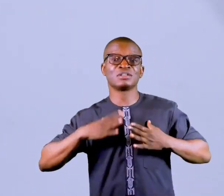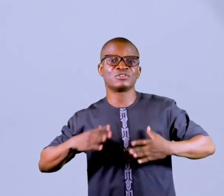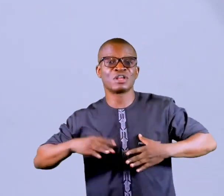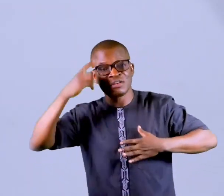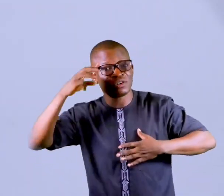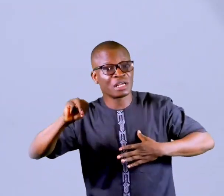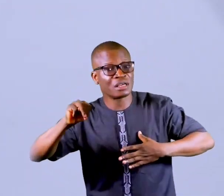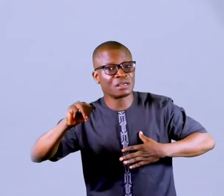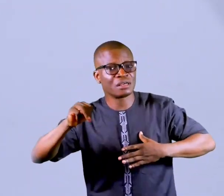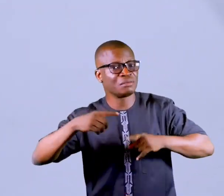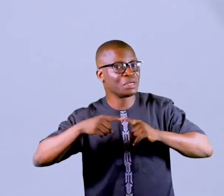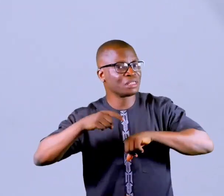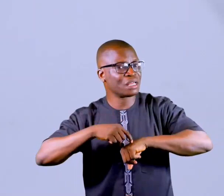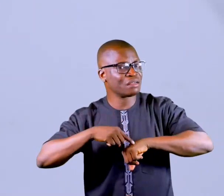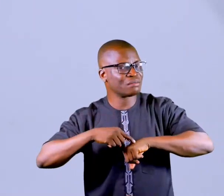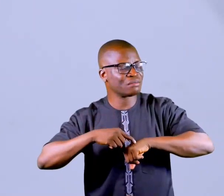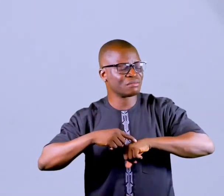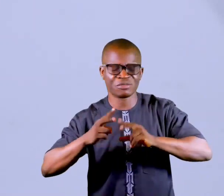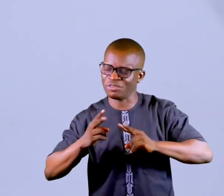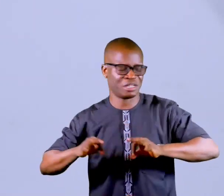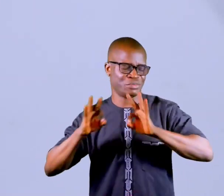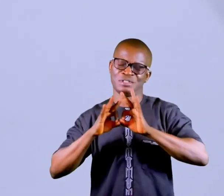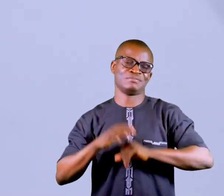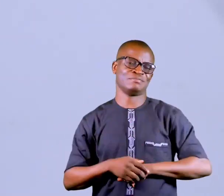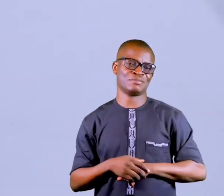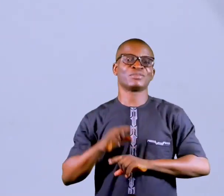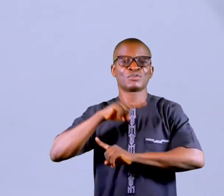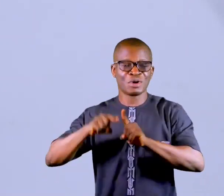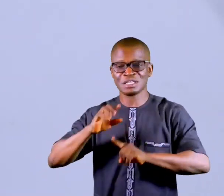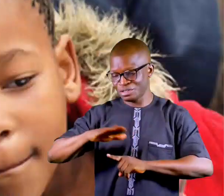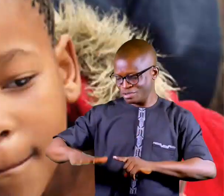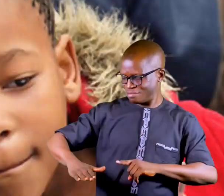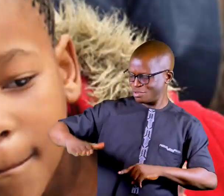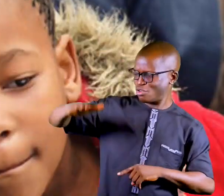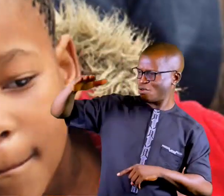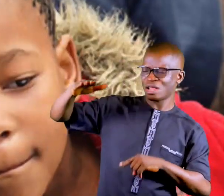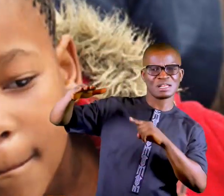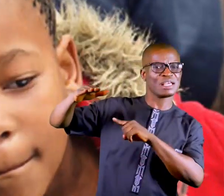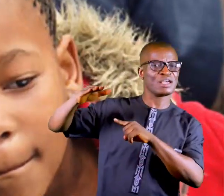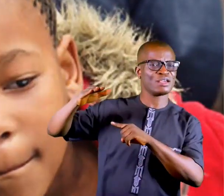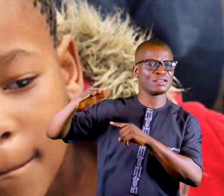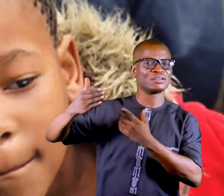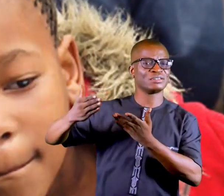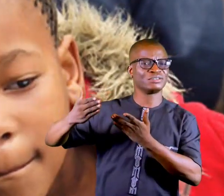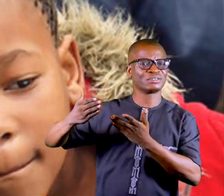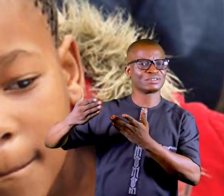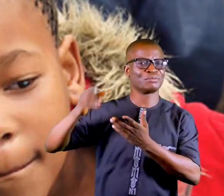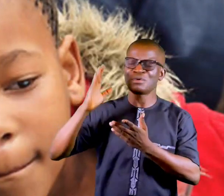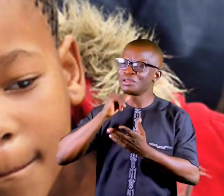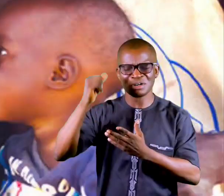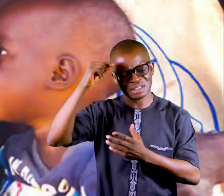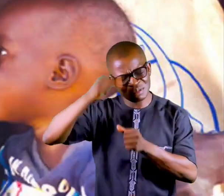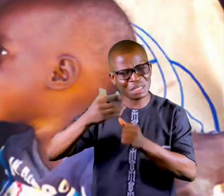important as investing time with your child. And when children grow up, they're not going to remember so much of those things you bought